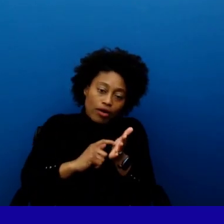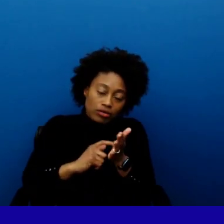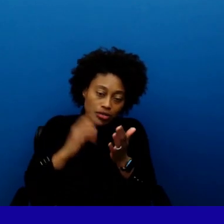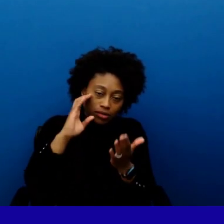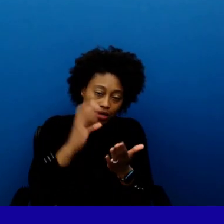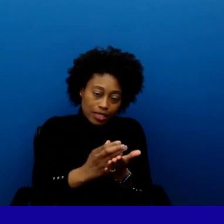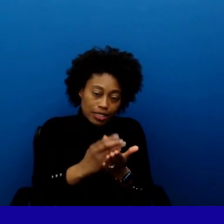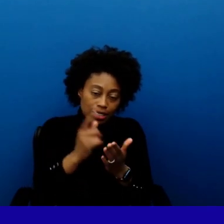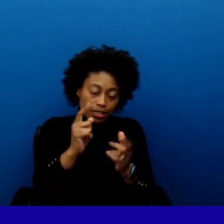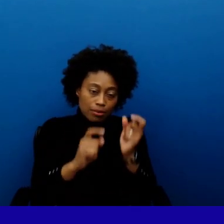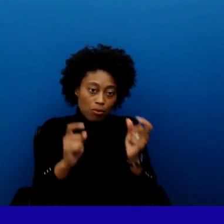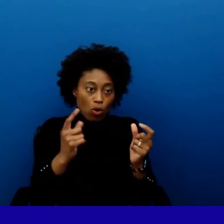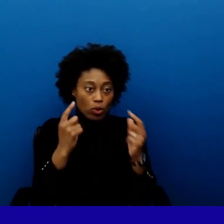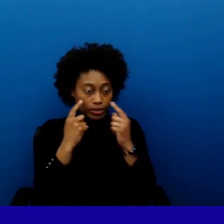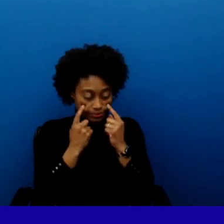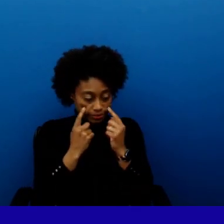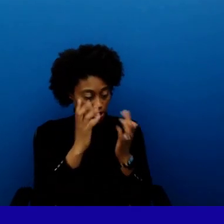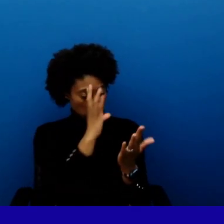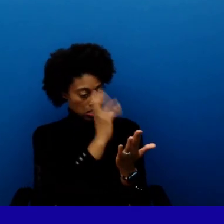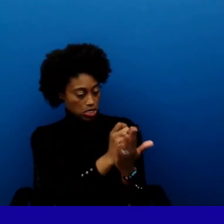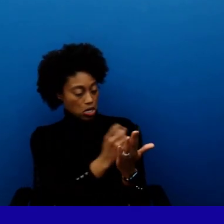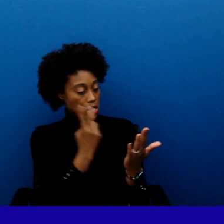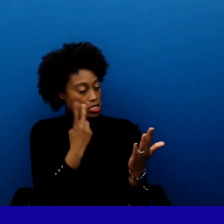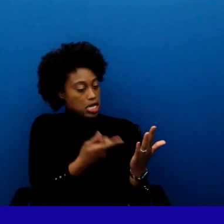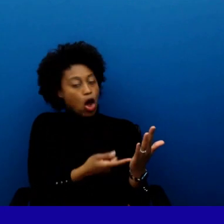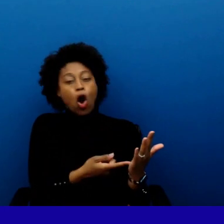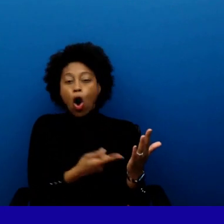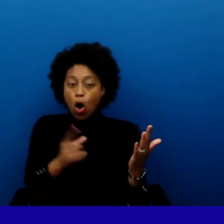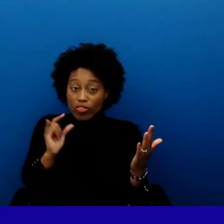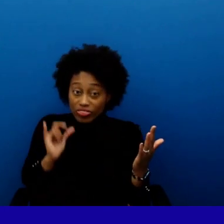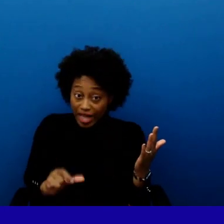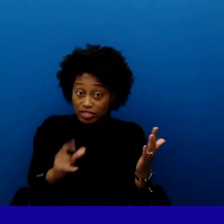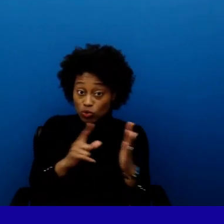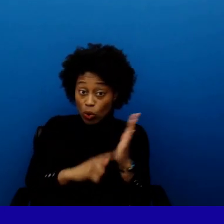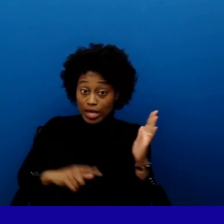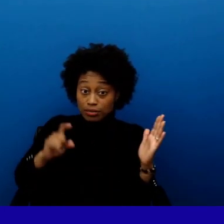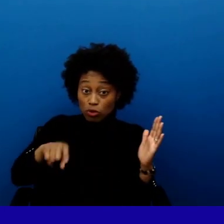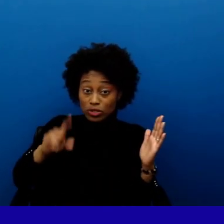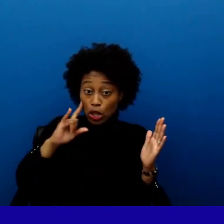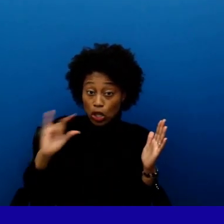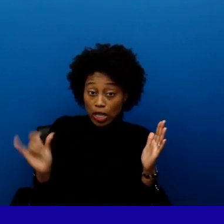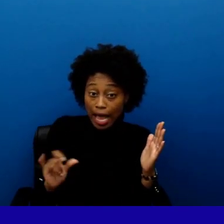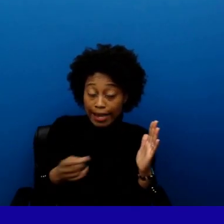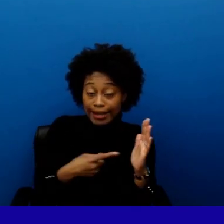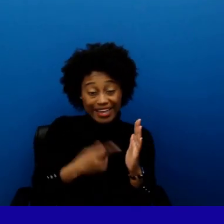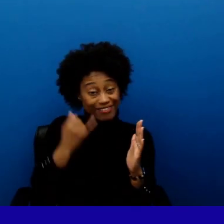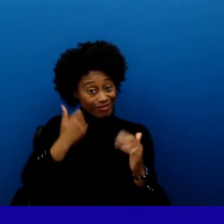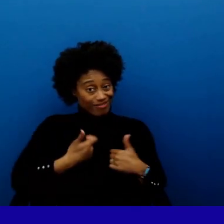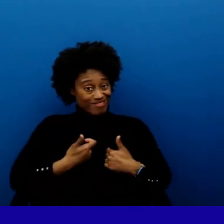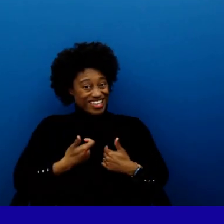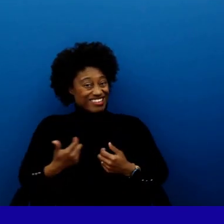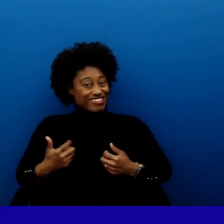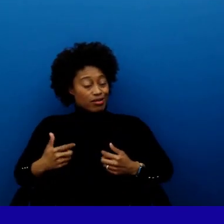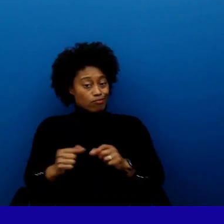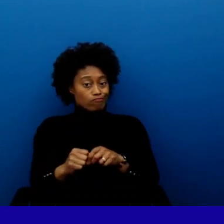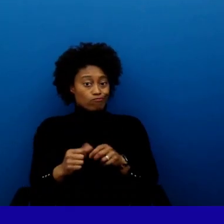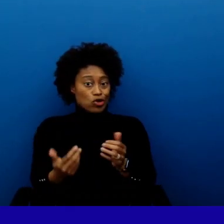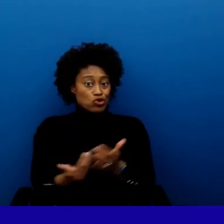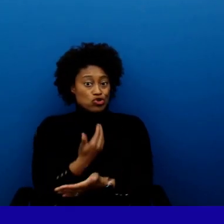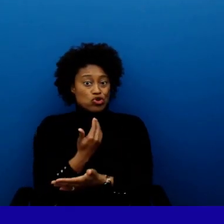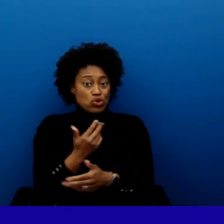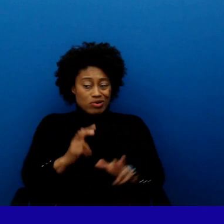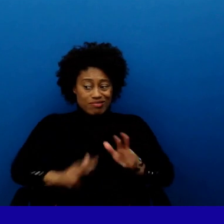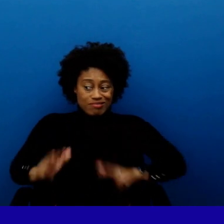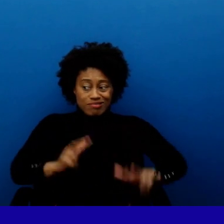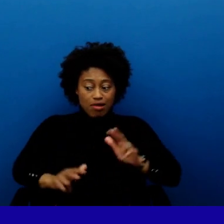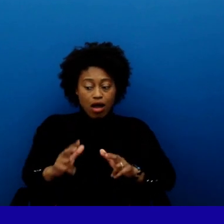eyes. People want to be able to know what they're going to eat, how it should look like, especially if they're new to cooking. They don't have to